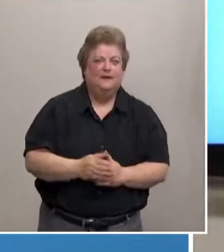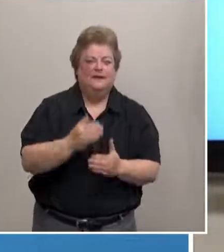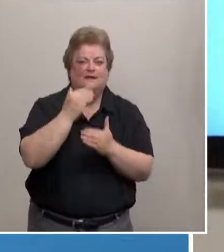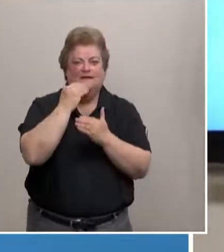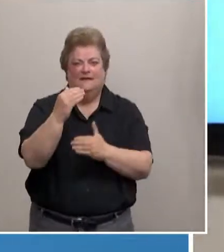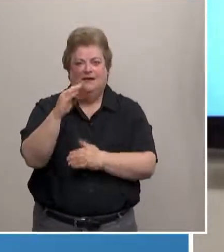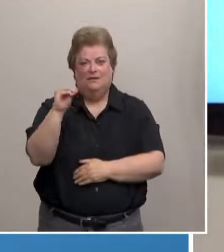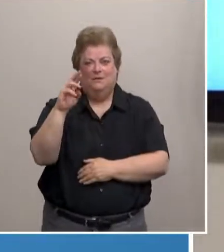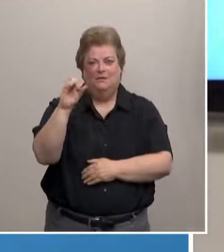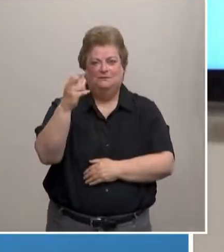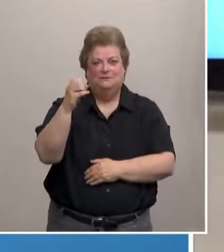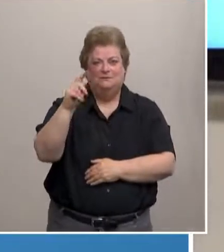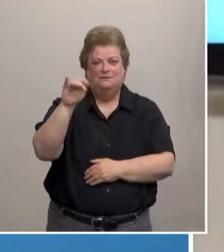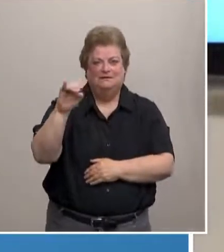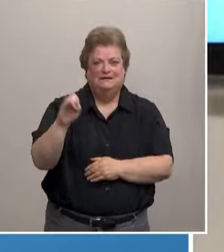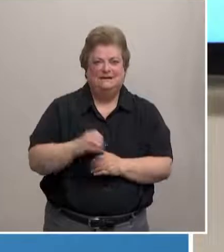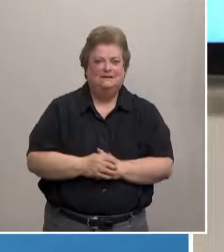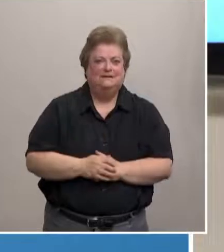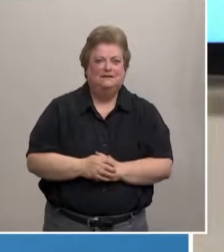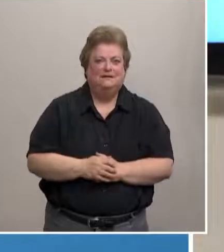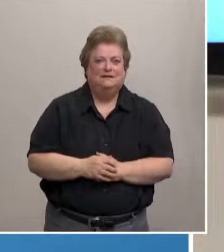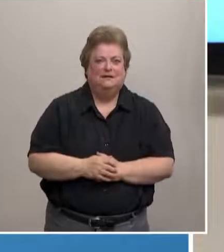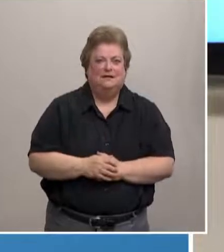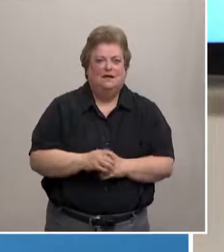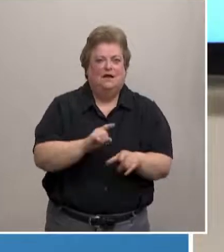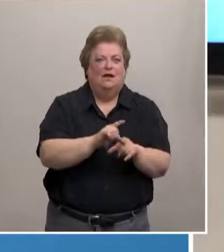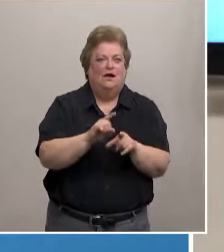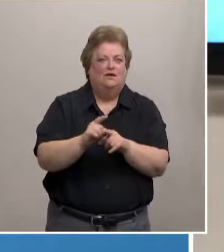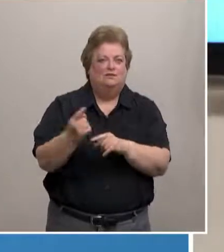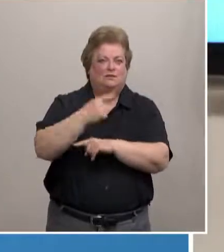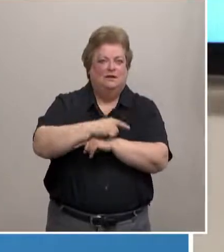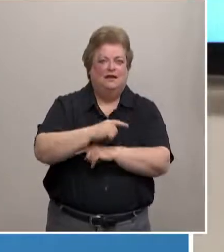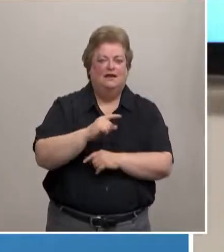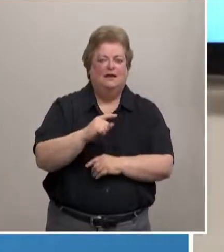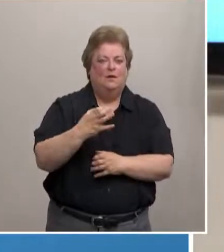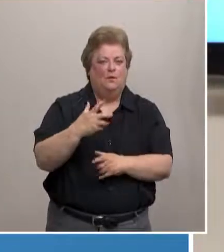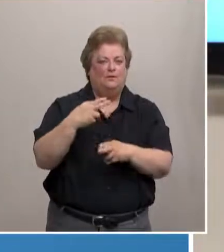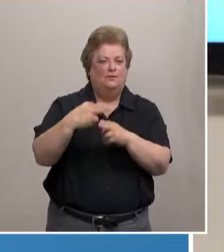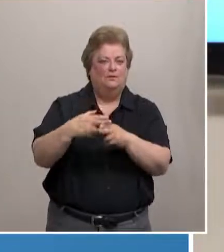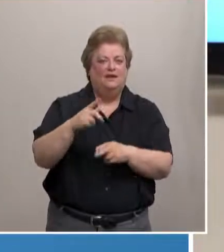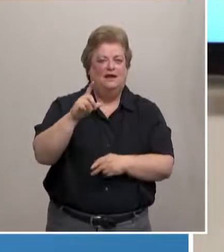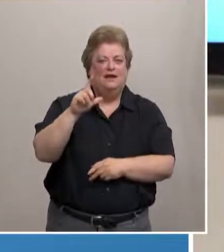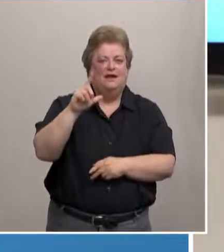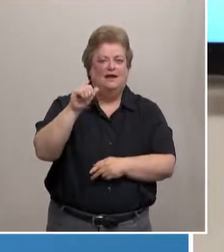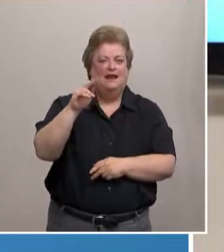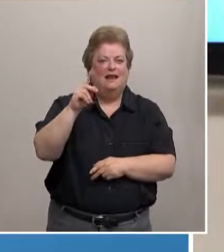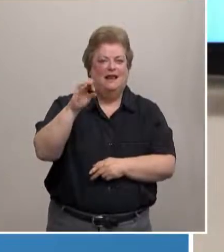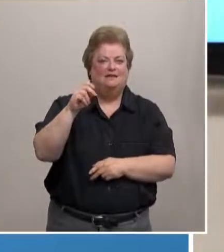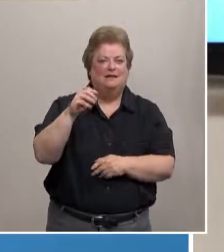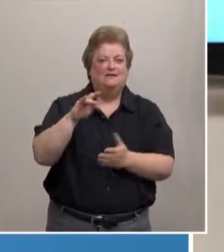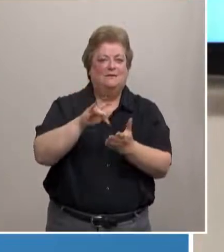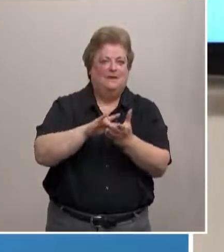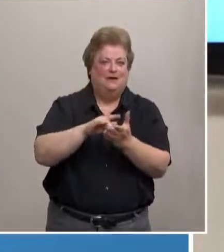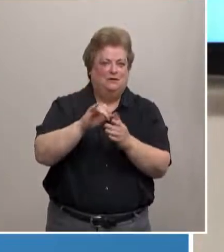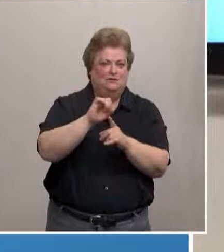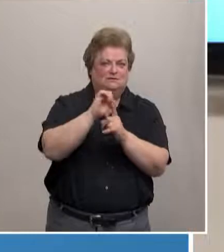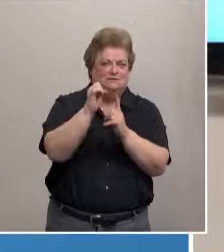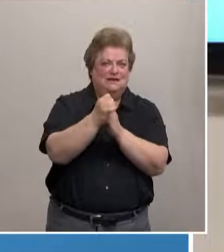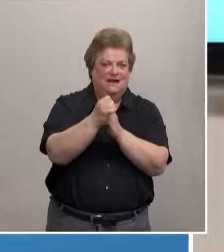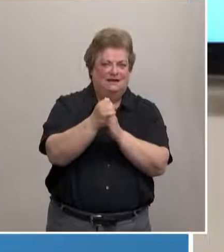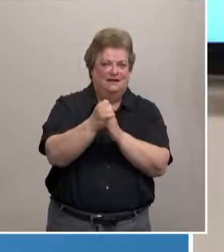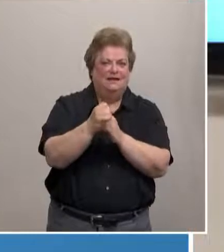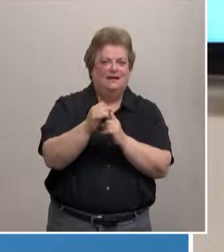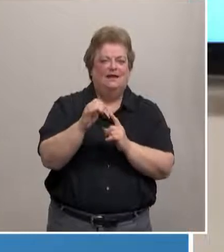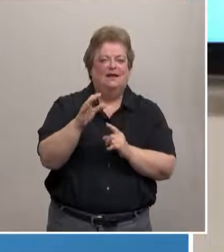Thank you, Mr. Christie. Well, also today, we want to mention the Lancaster County Medical Society. The